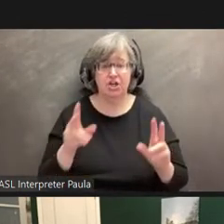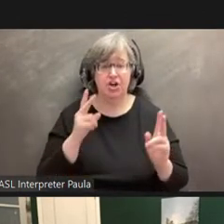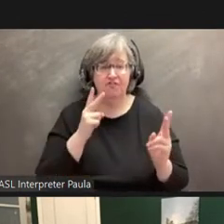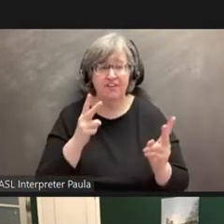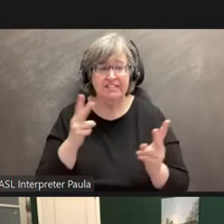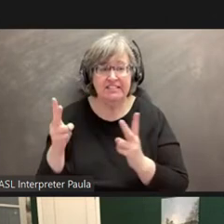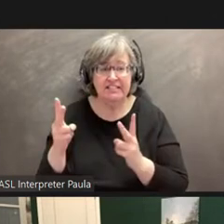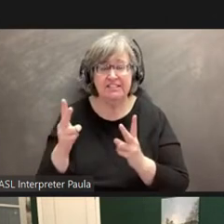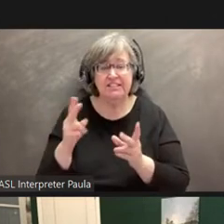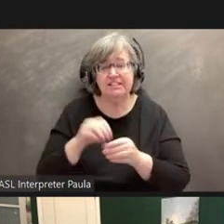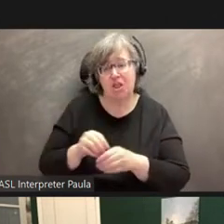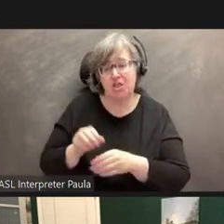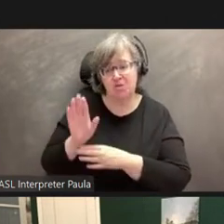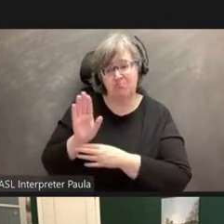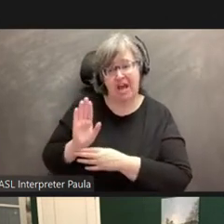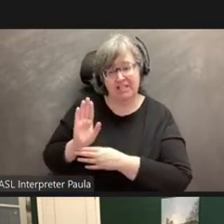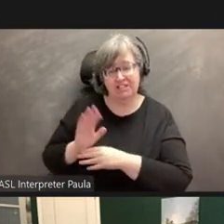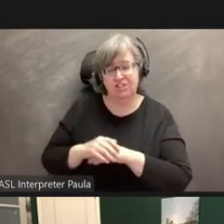you will, in the past,